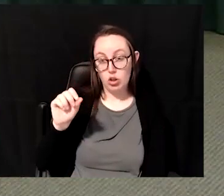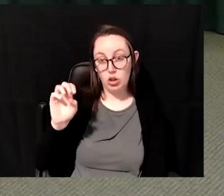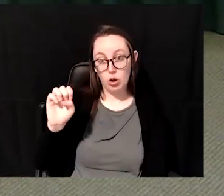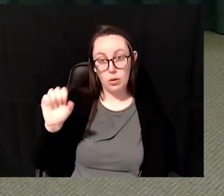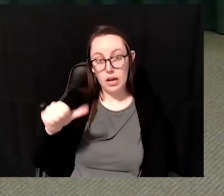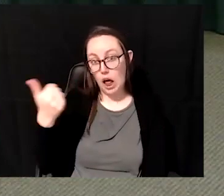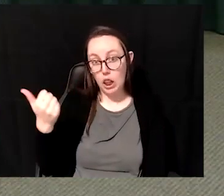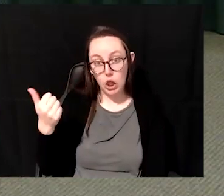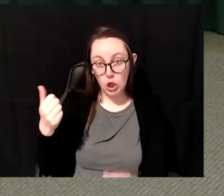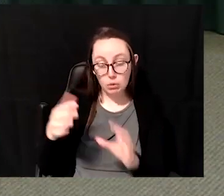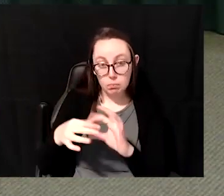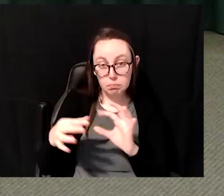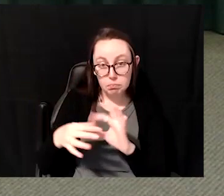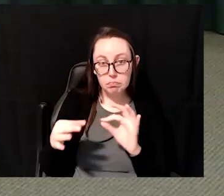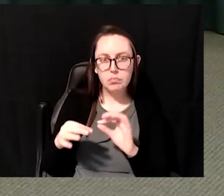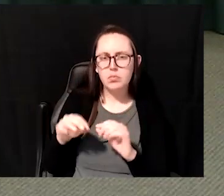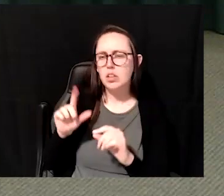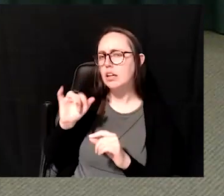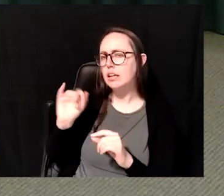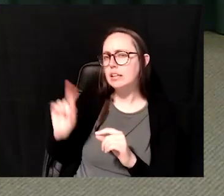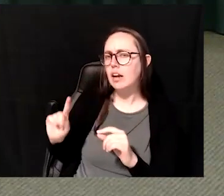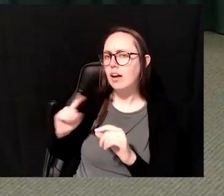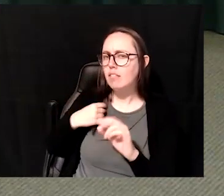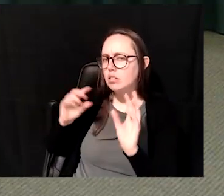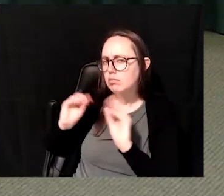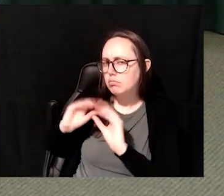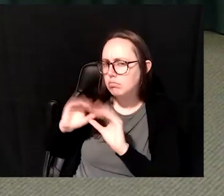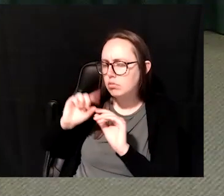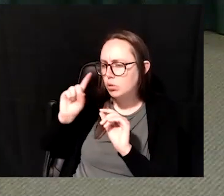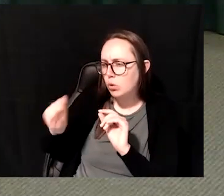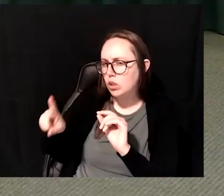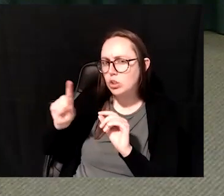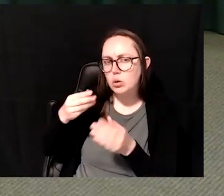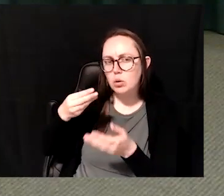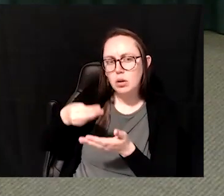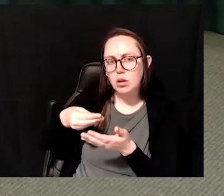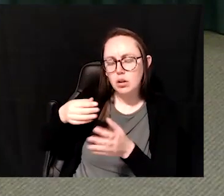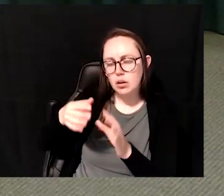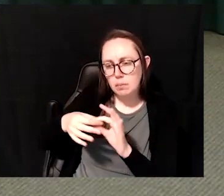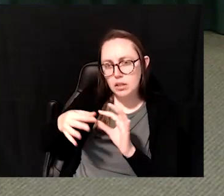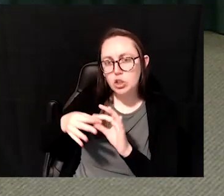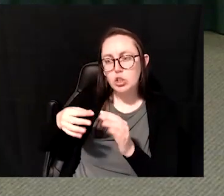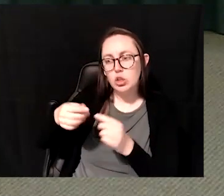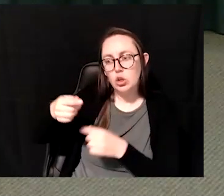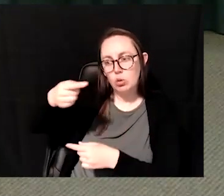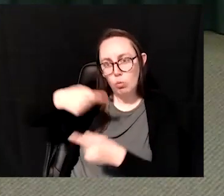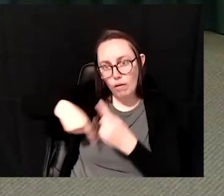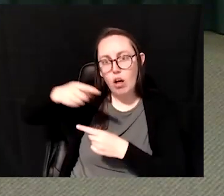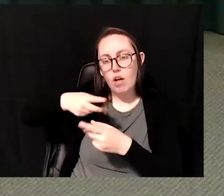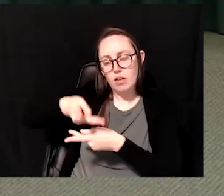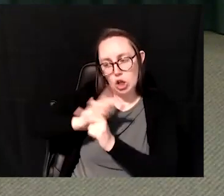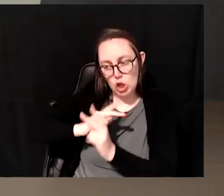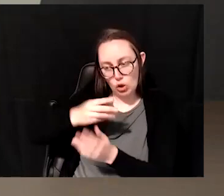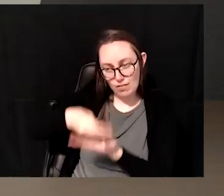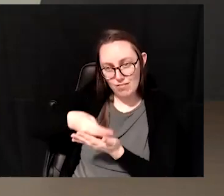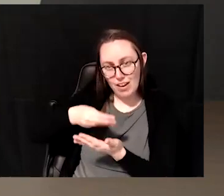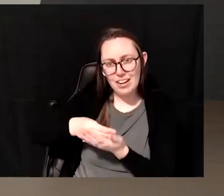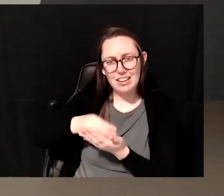clarifying question sure when you say revolving long term you need also it's called program income so